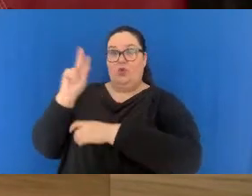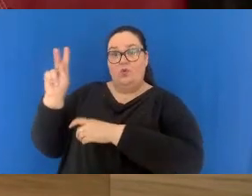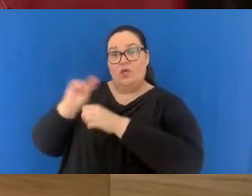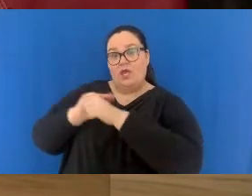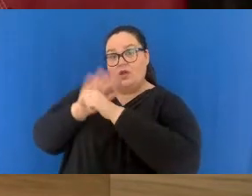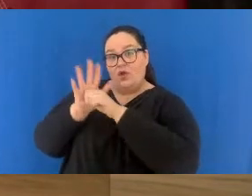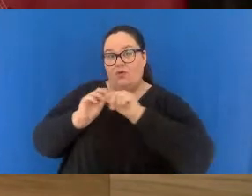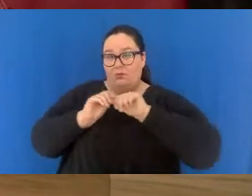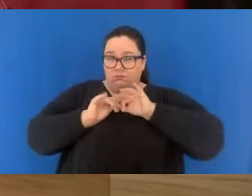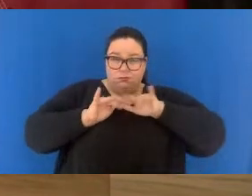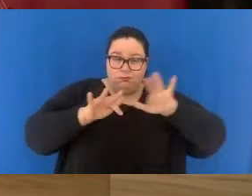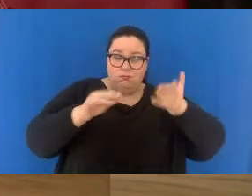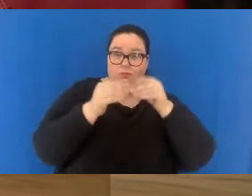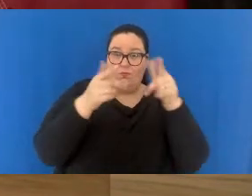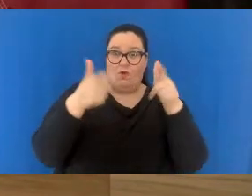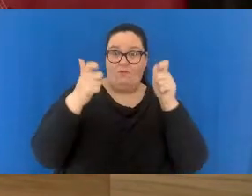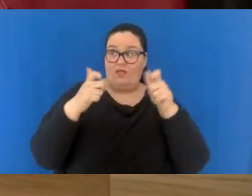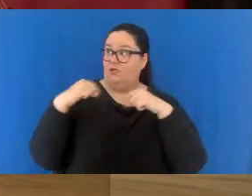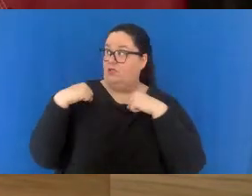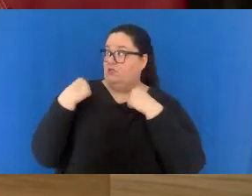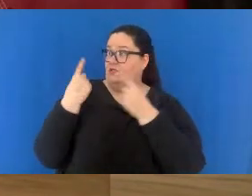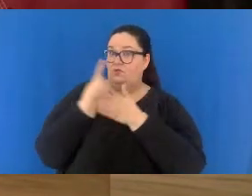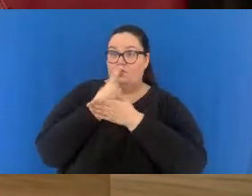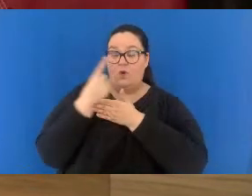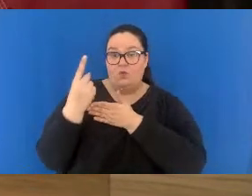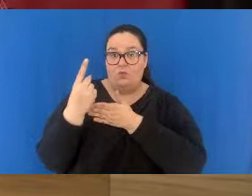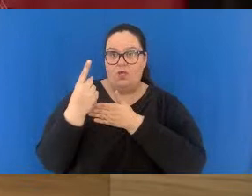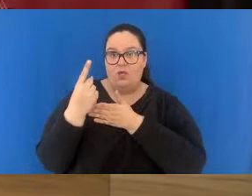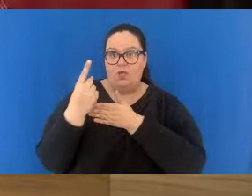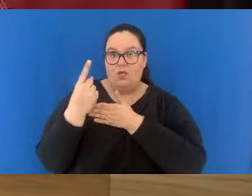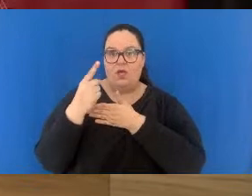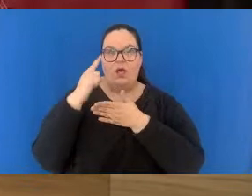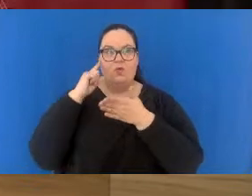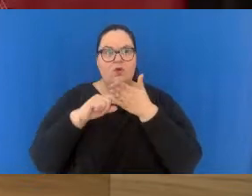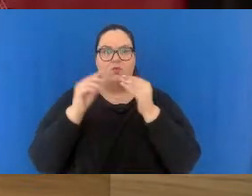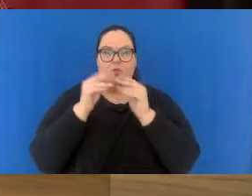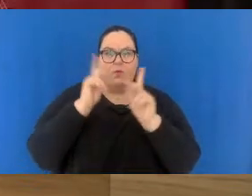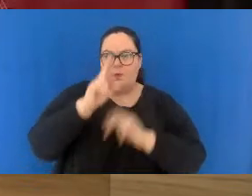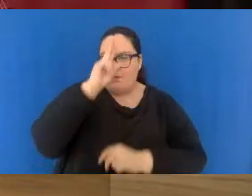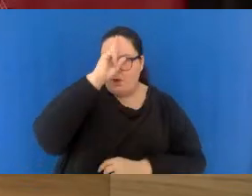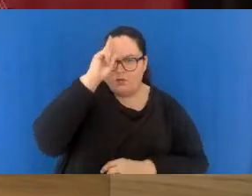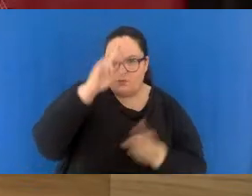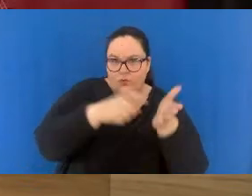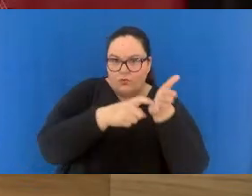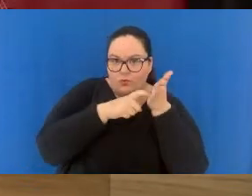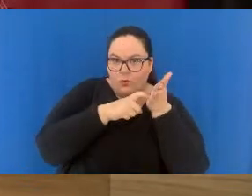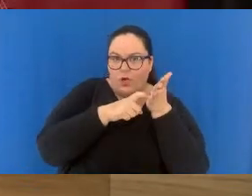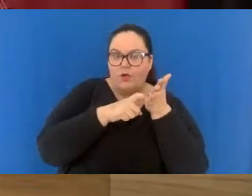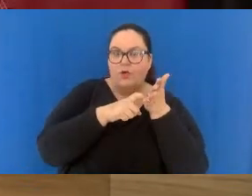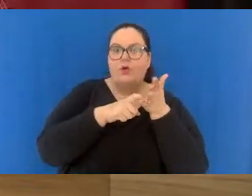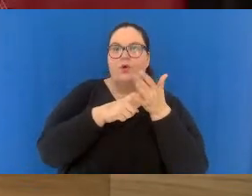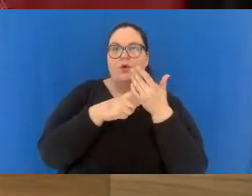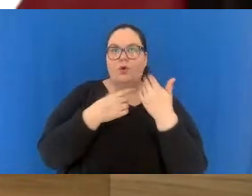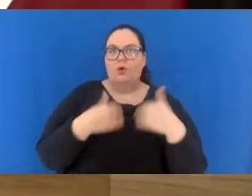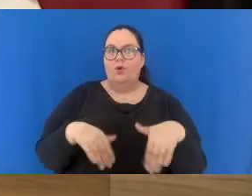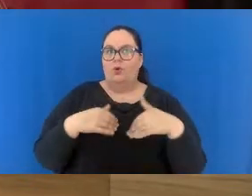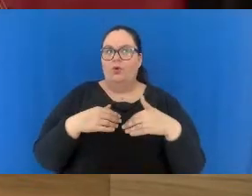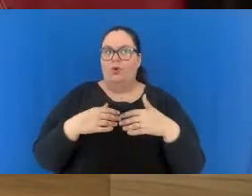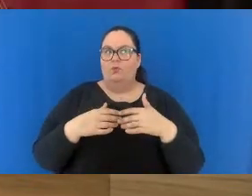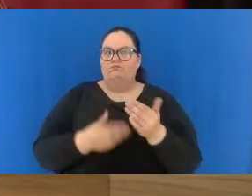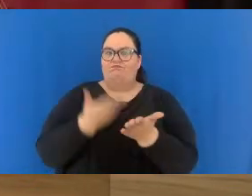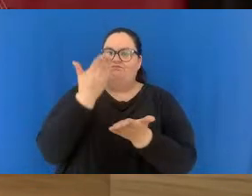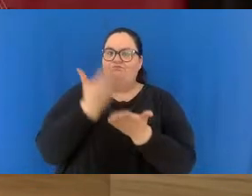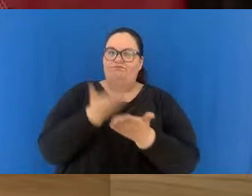we have seen over the last week in our province, along with the rising number of hospitalizations, provides stark evidence of